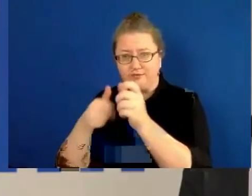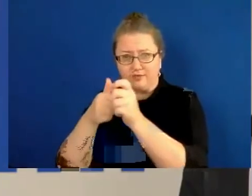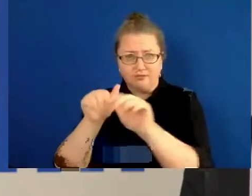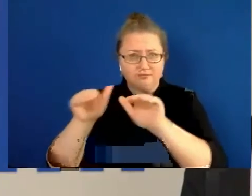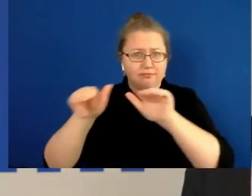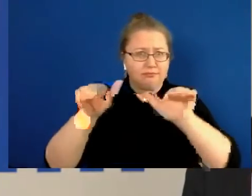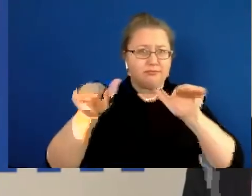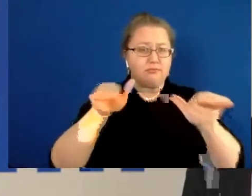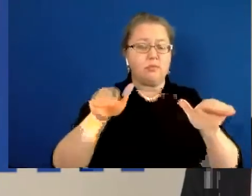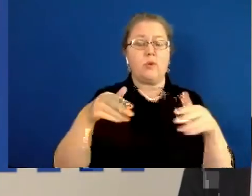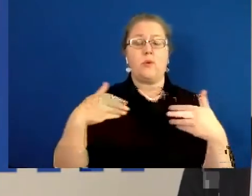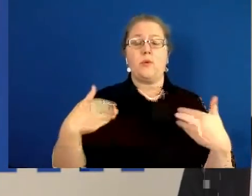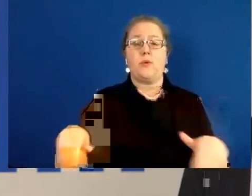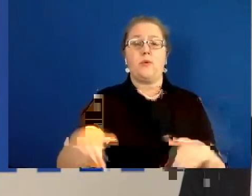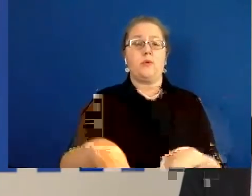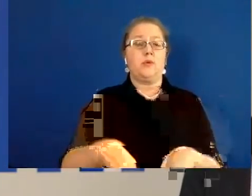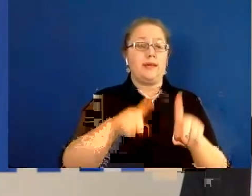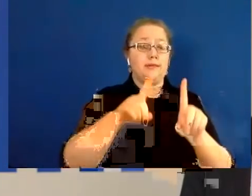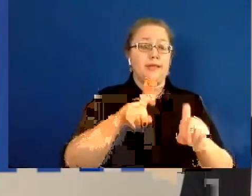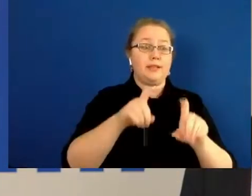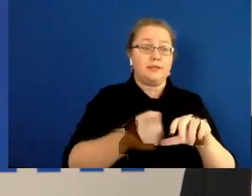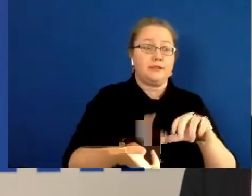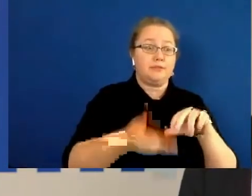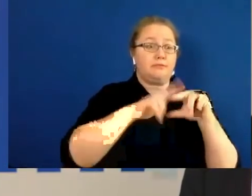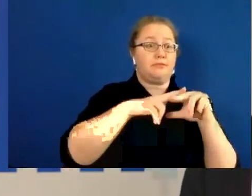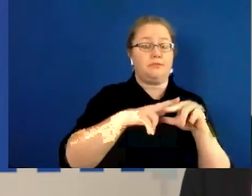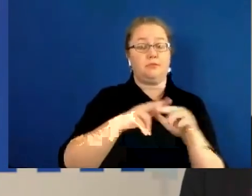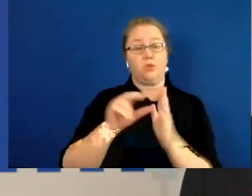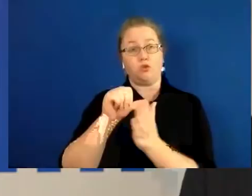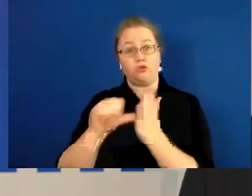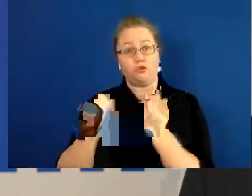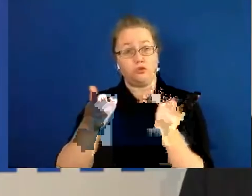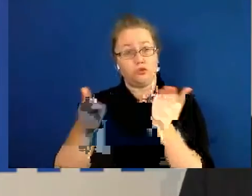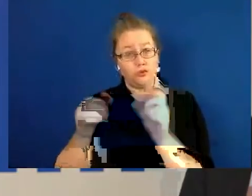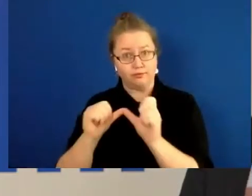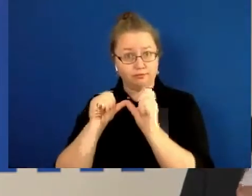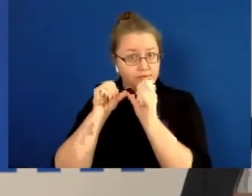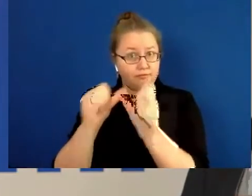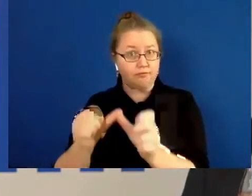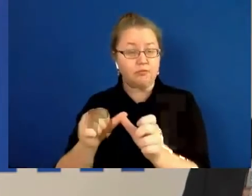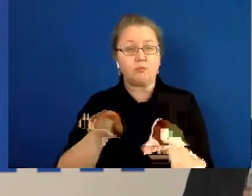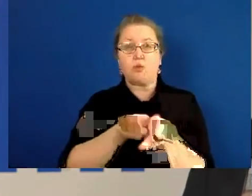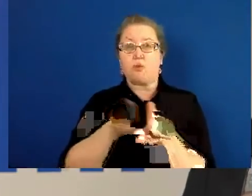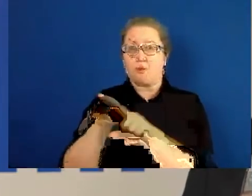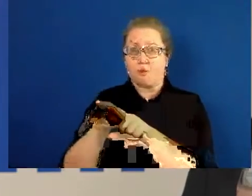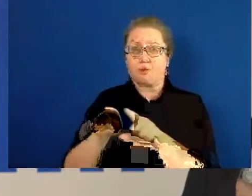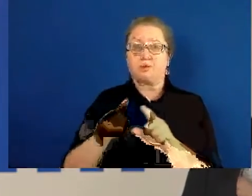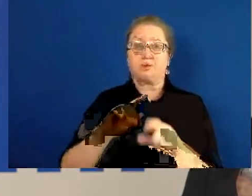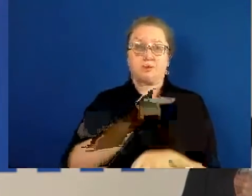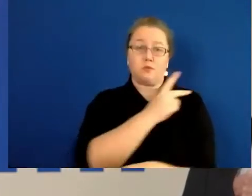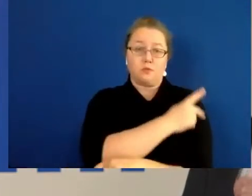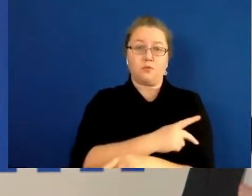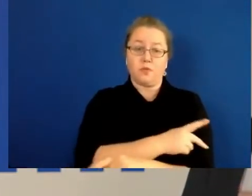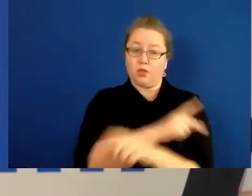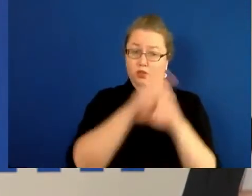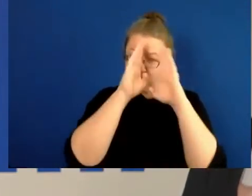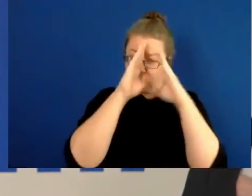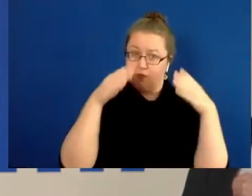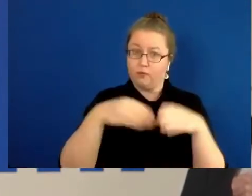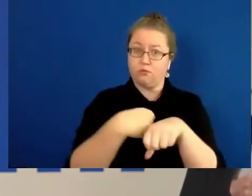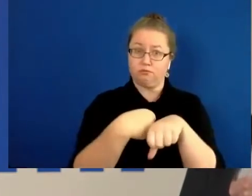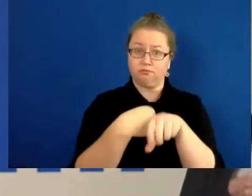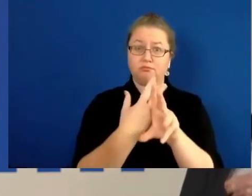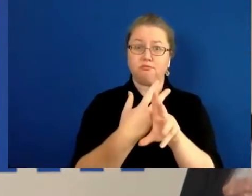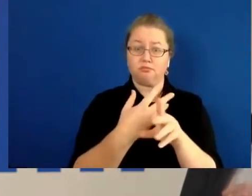Health family is made up of 30,000 staff, medical staff, and volunteers. Heroic efforts are made on